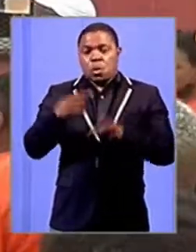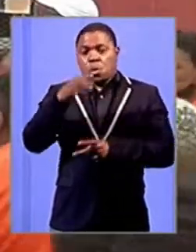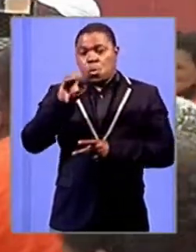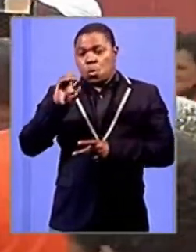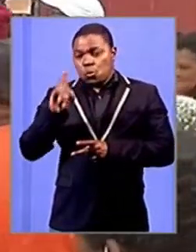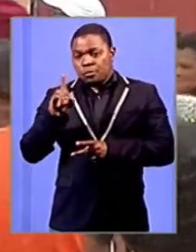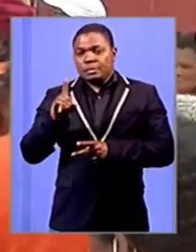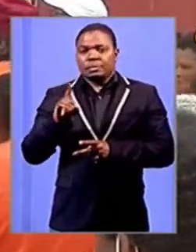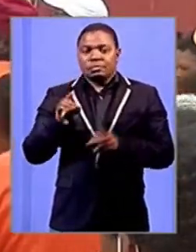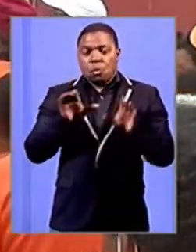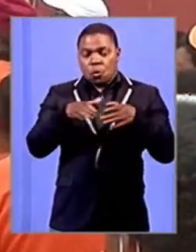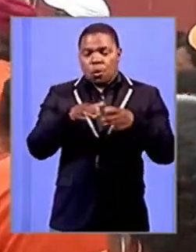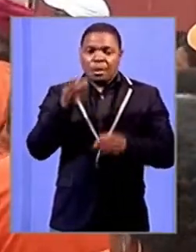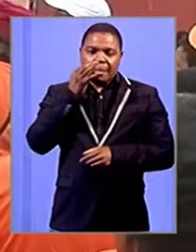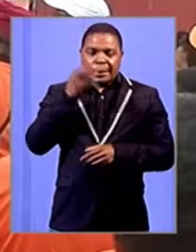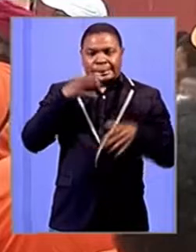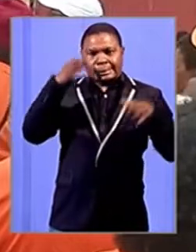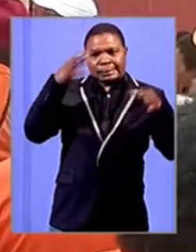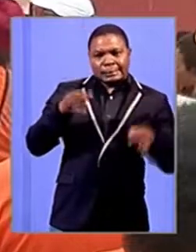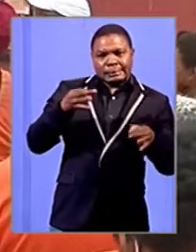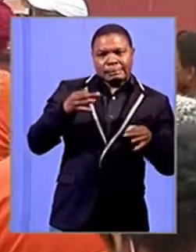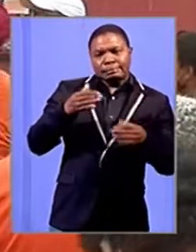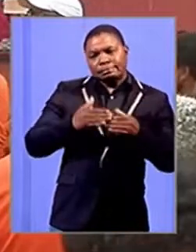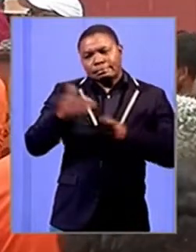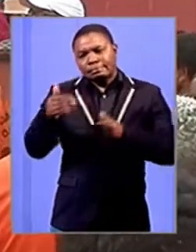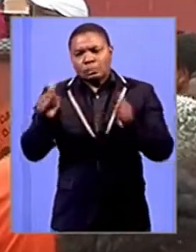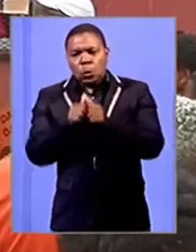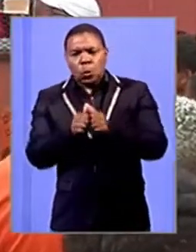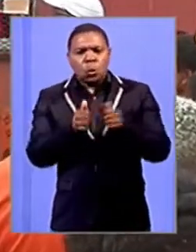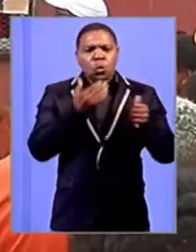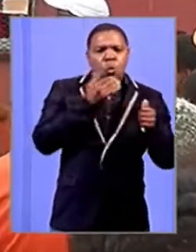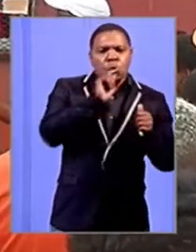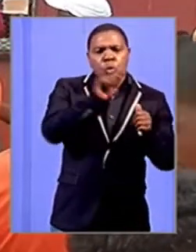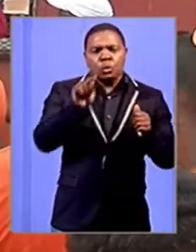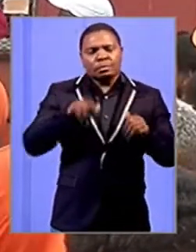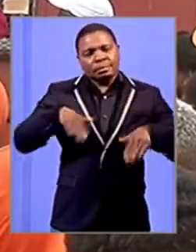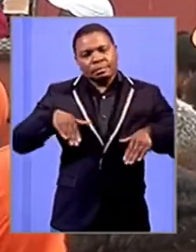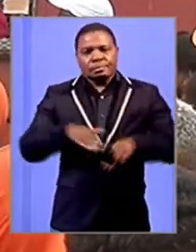e re ha iso nke qeto ka hore na e tla sebedisana le mekga efe.